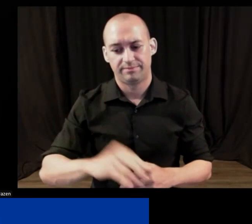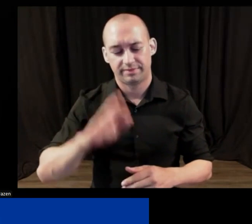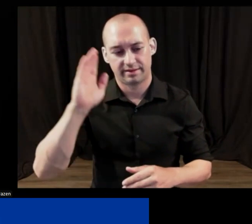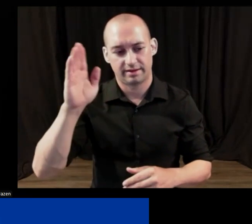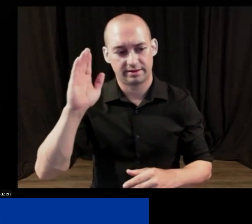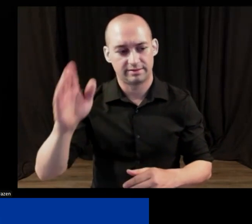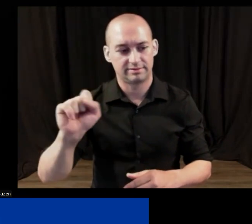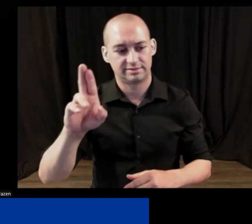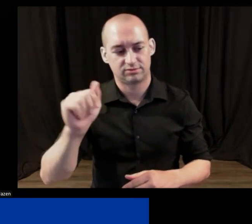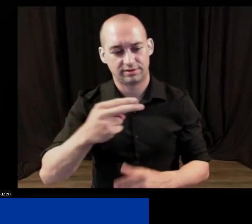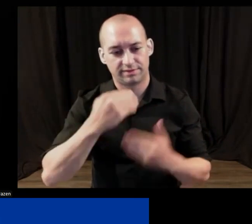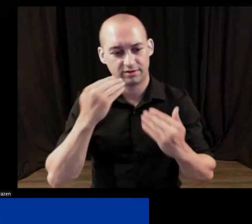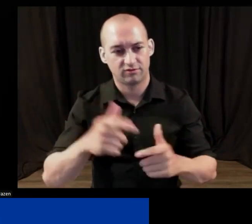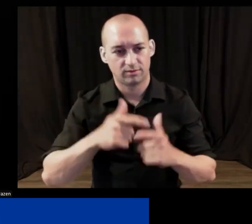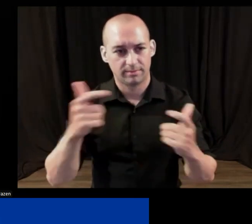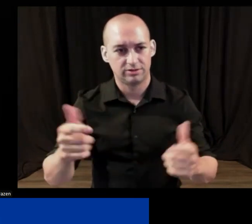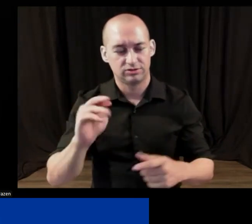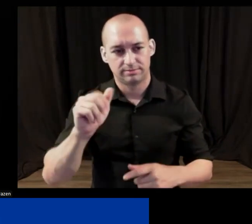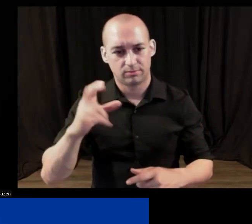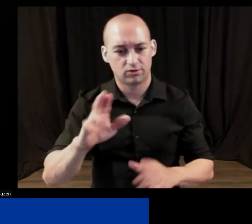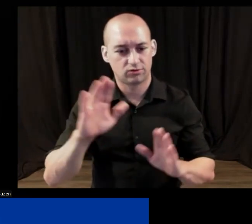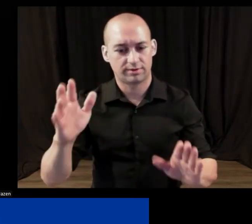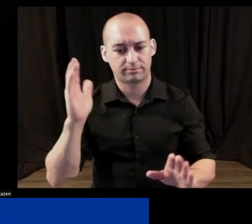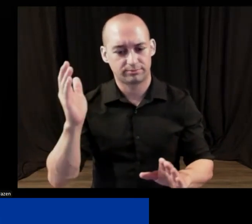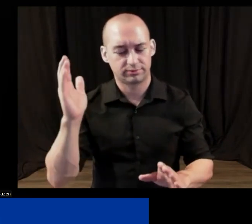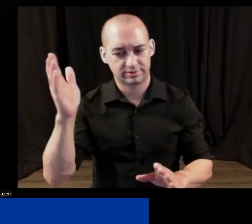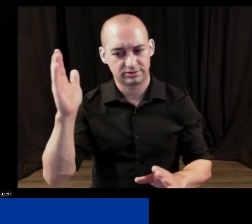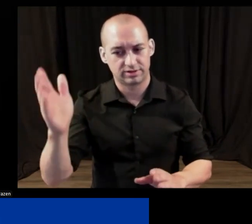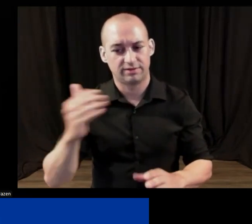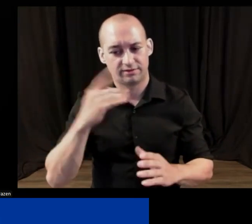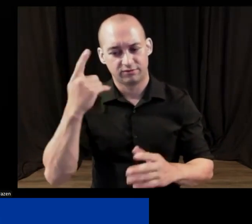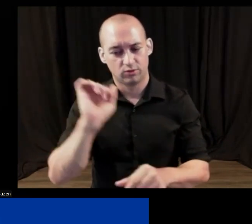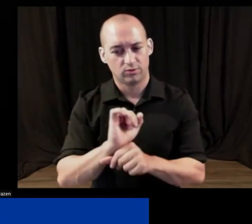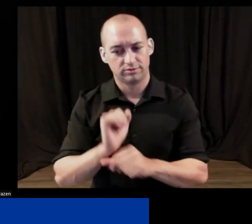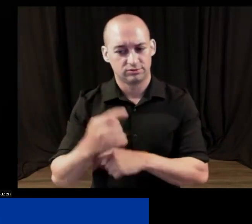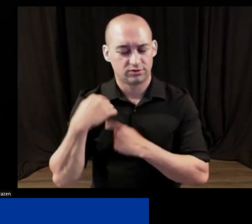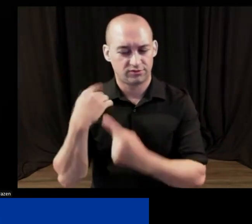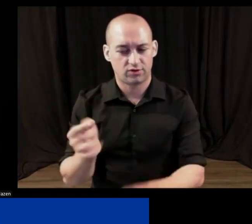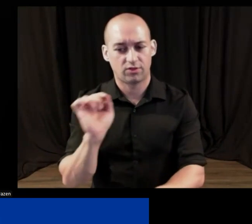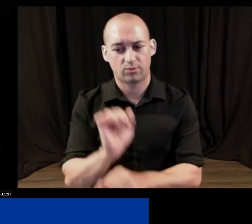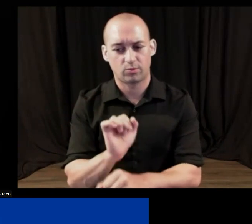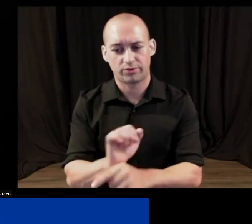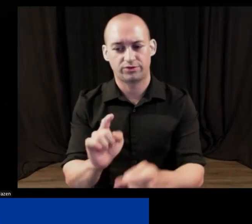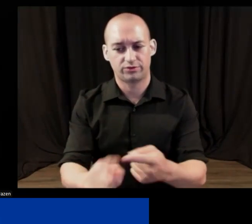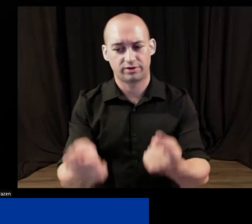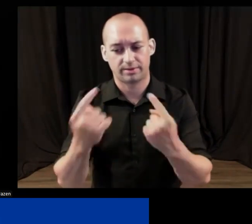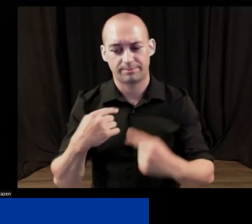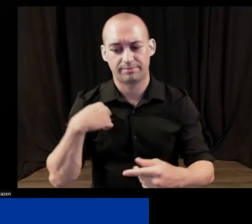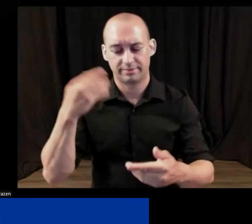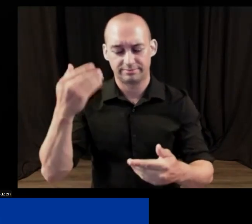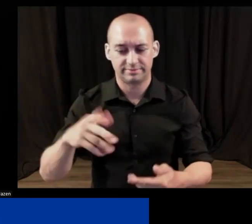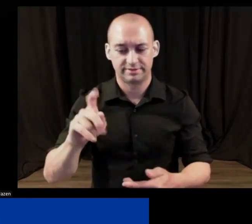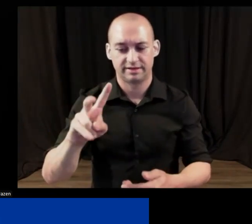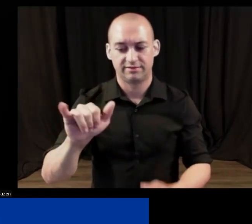Thanks so much. And Mark, great presentation, and thanks for the work so far and the work to come. This is Kevin Prindeville with Justice and